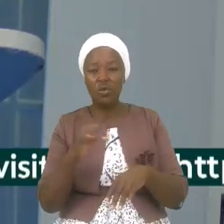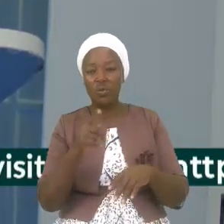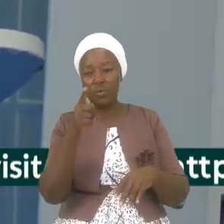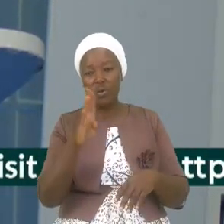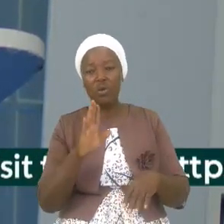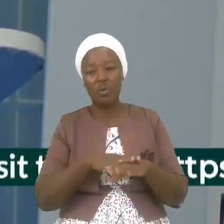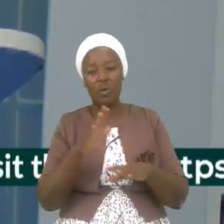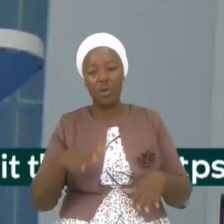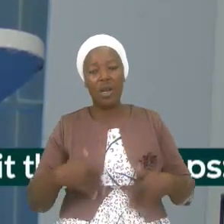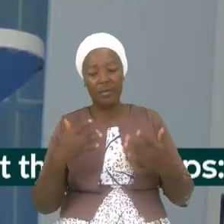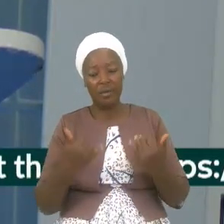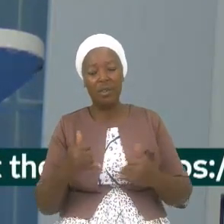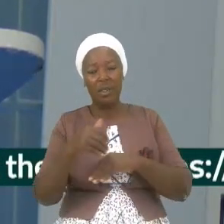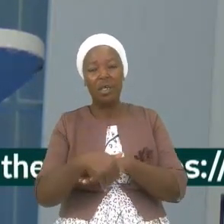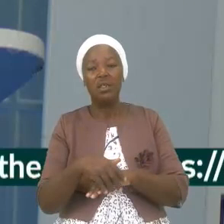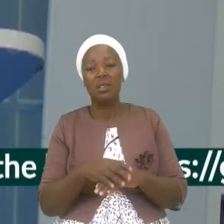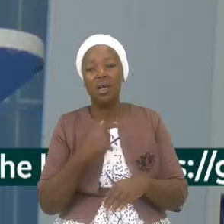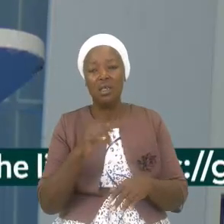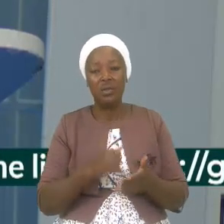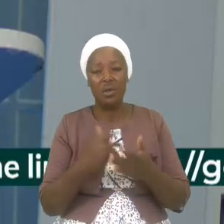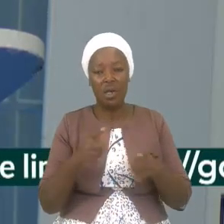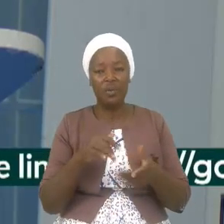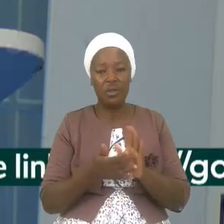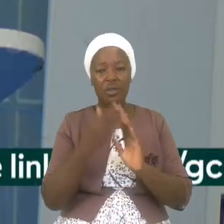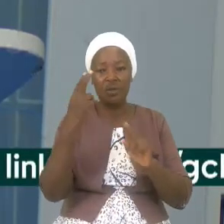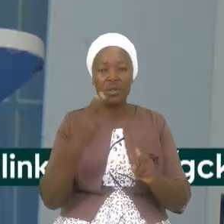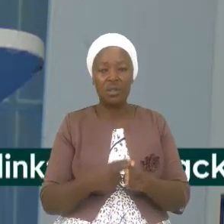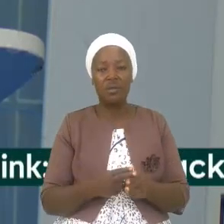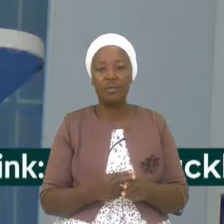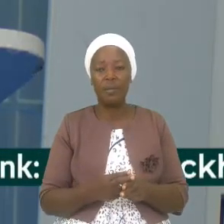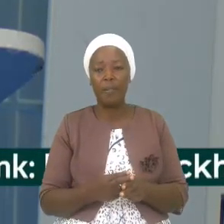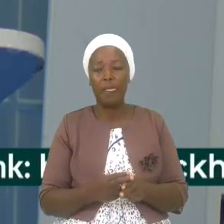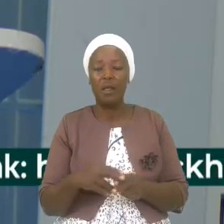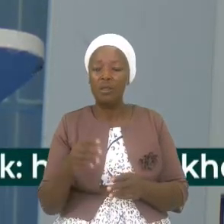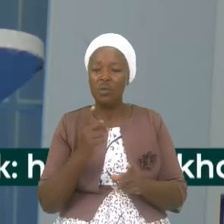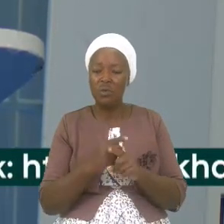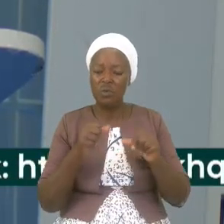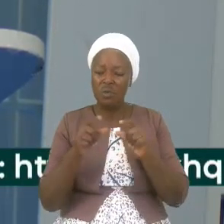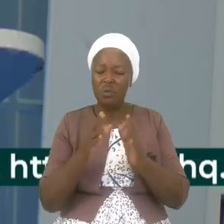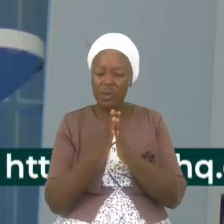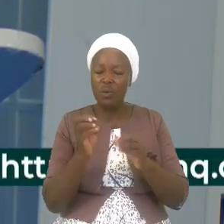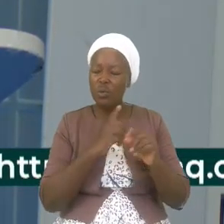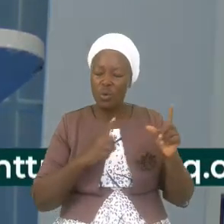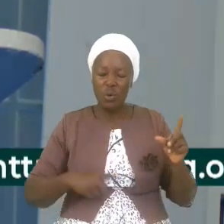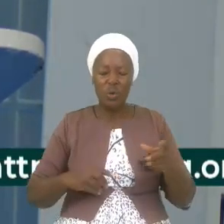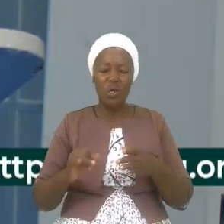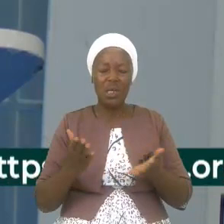Oh Lord, here am I. Whatever challenge you brought here will not follow you